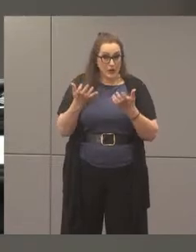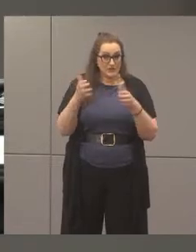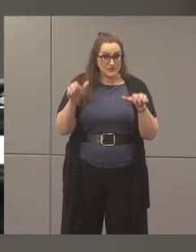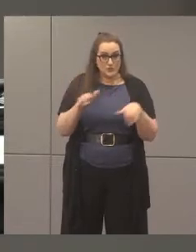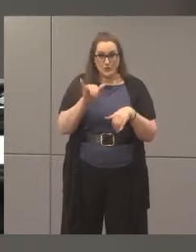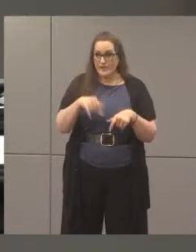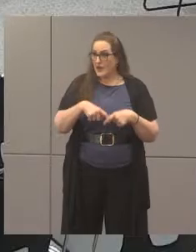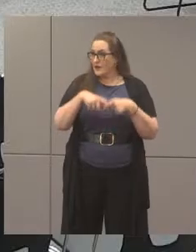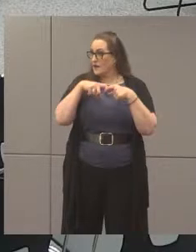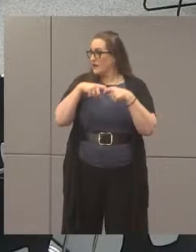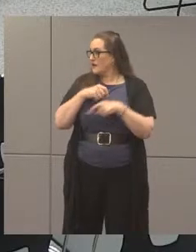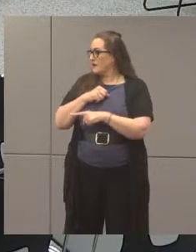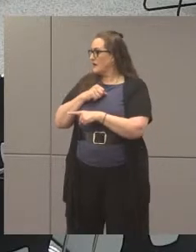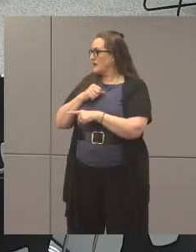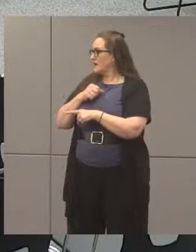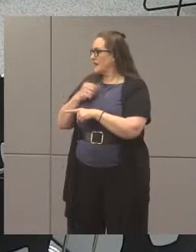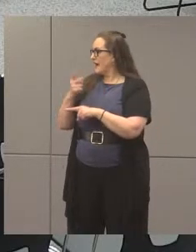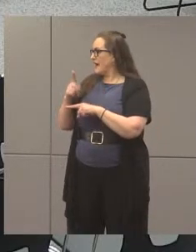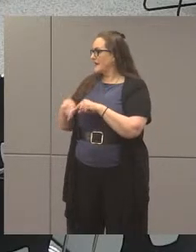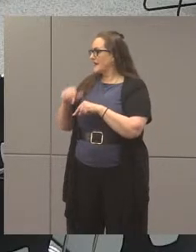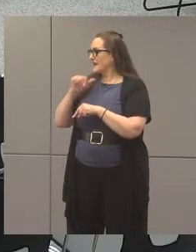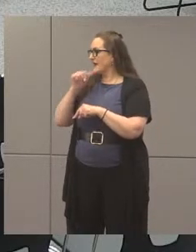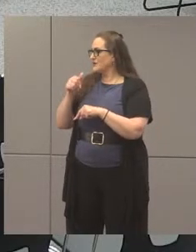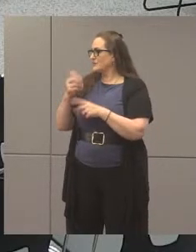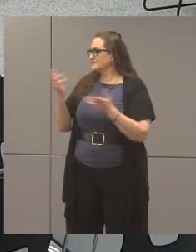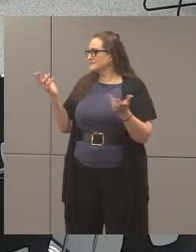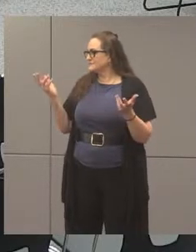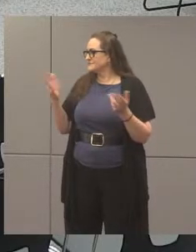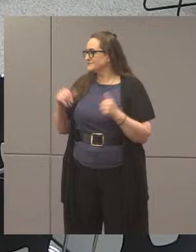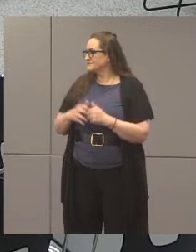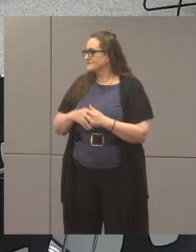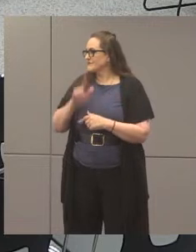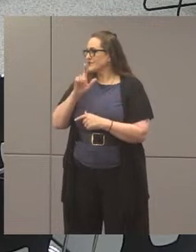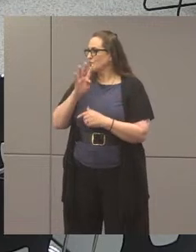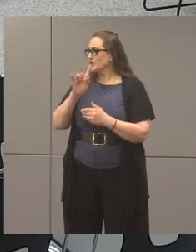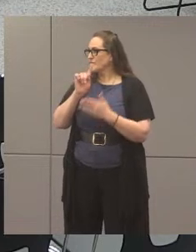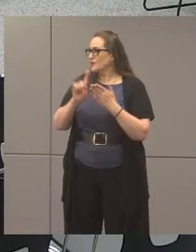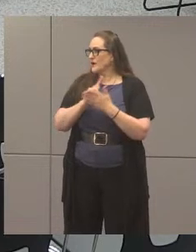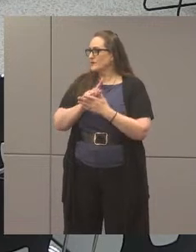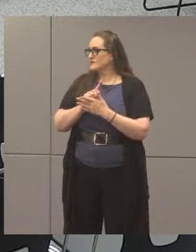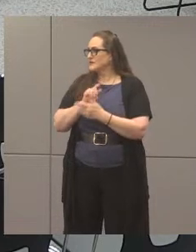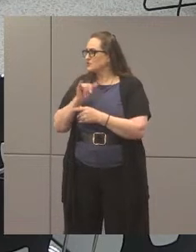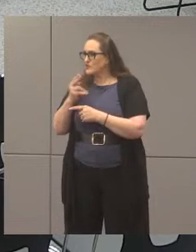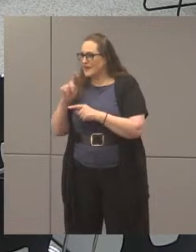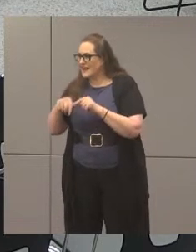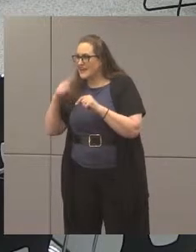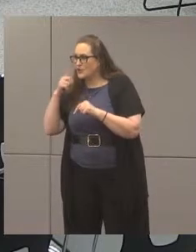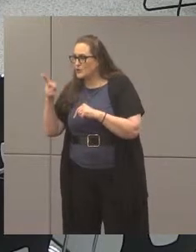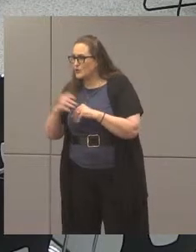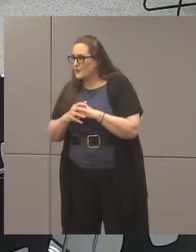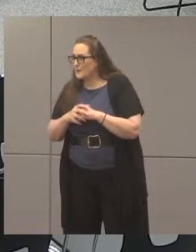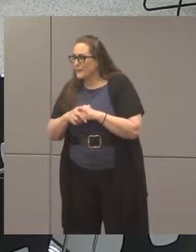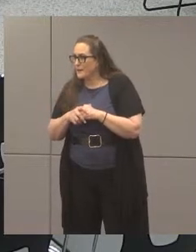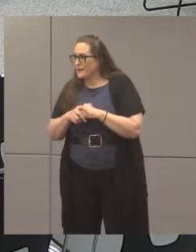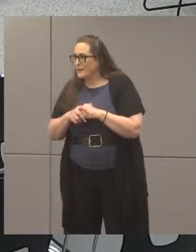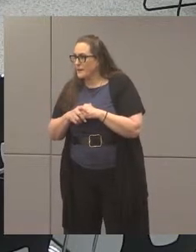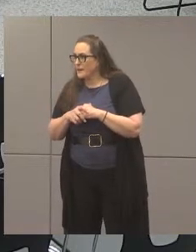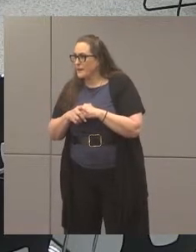do? I don't. Okay. I'm sorry, John, I can't hear you.